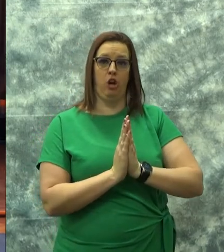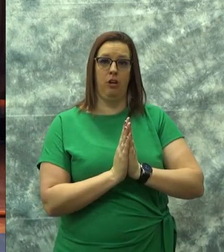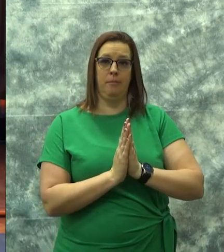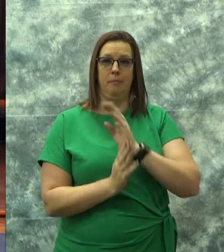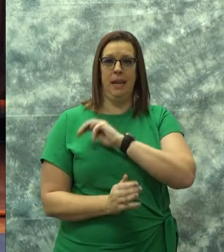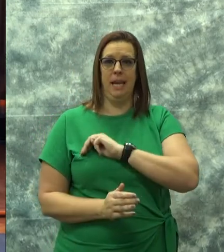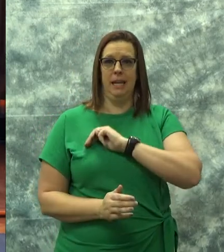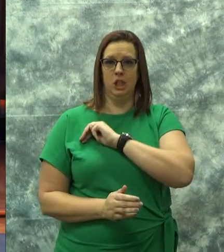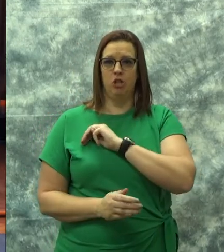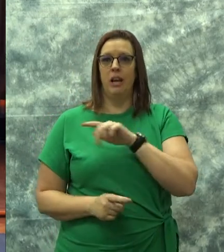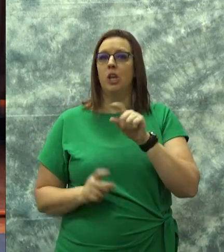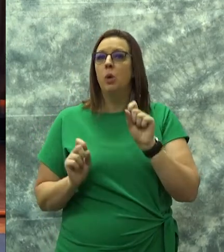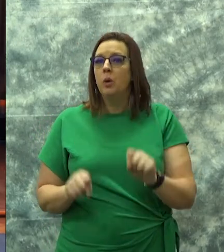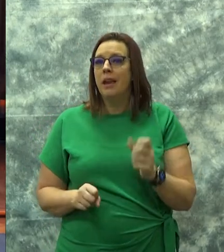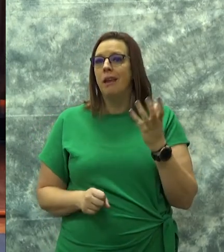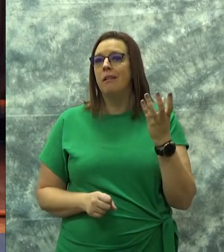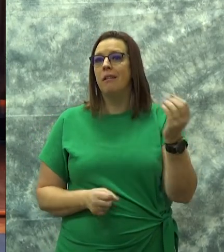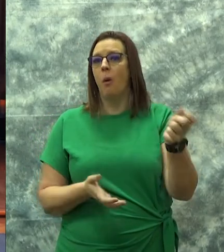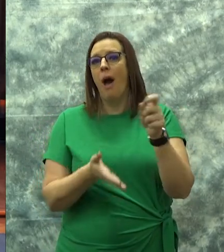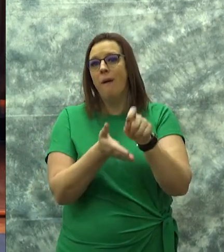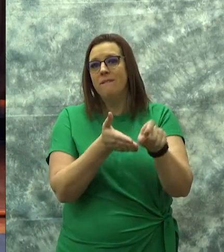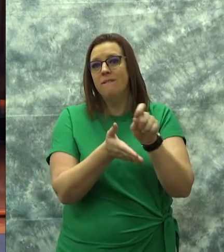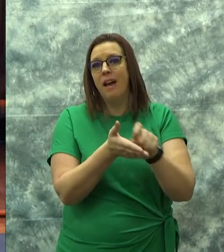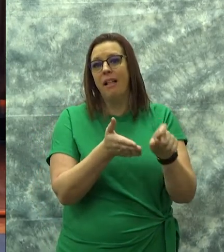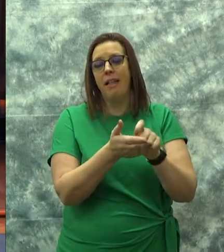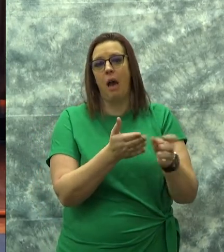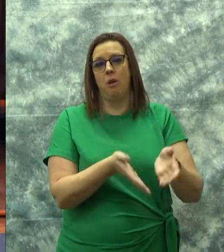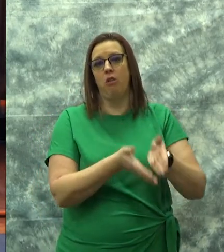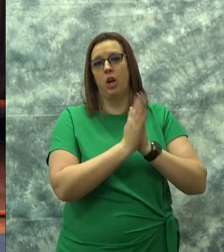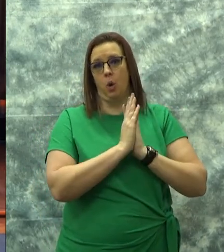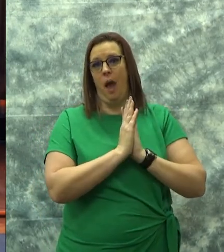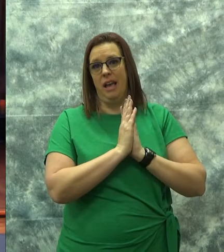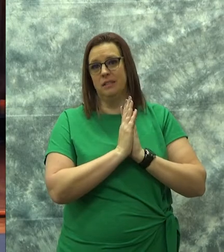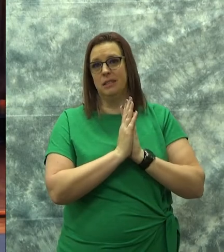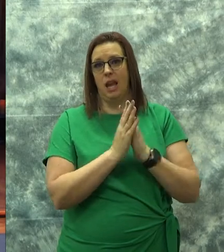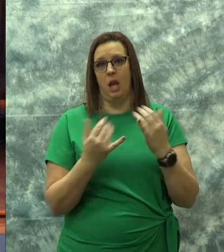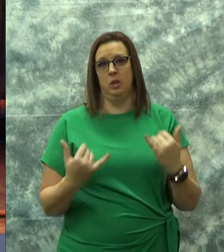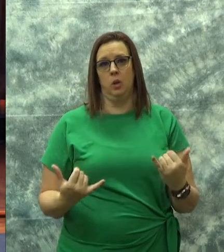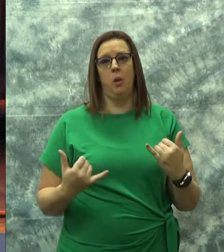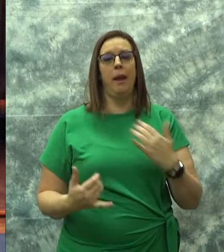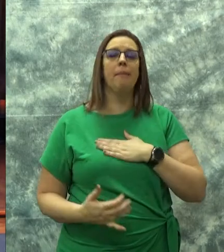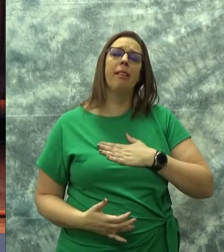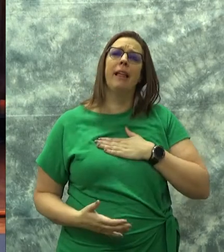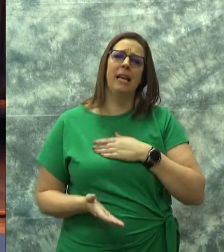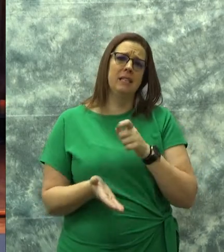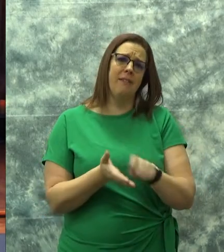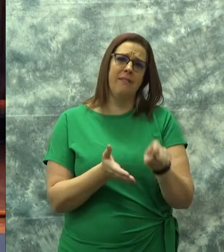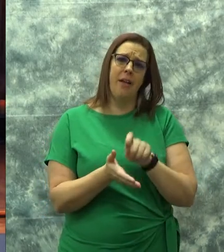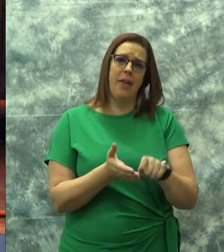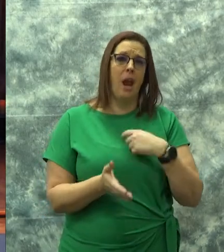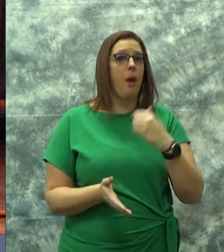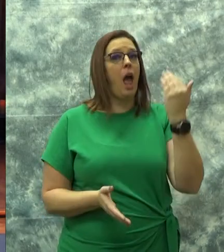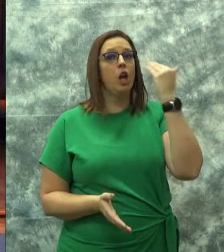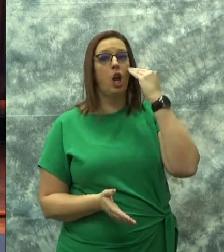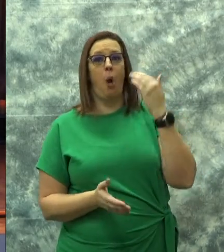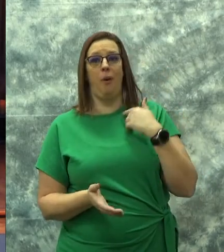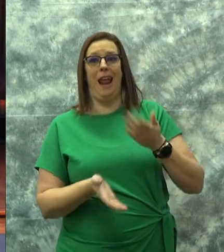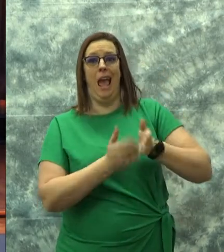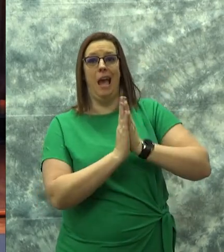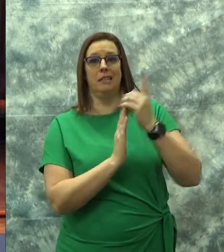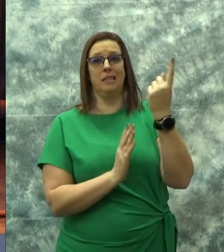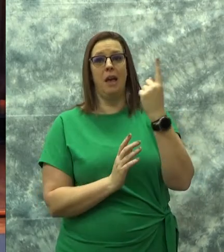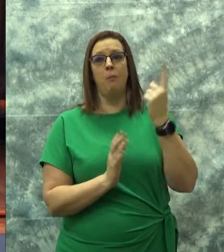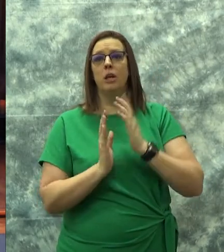go and fill out a prayer request out there on the counter, on the counters against the window today. Please fill out a prayer request. I know when